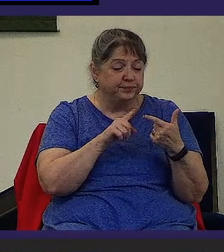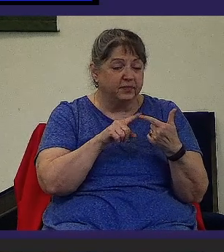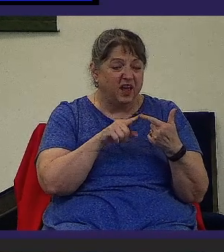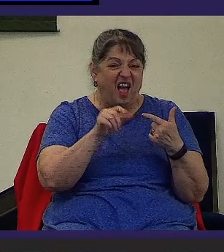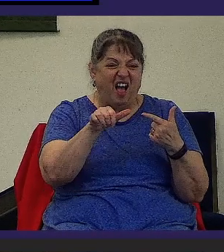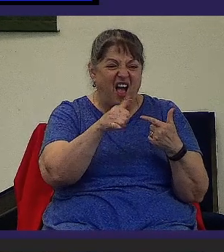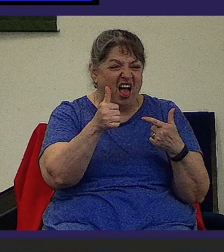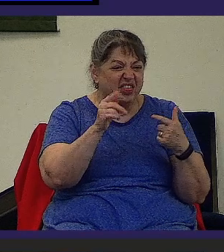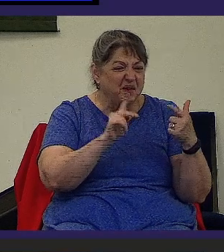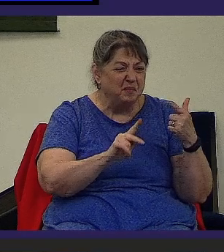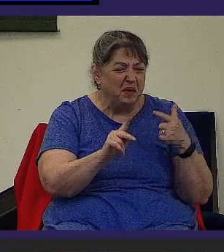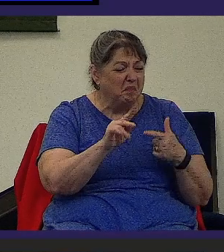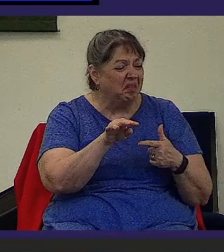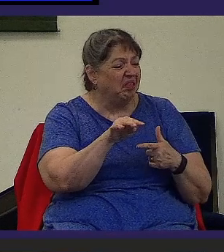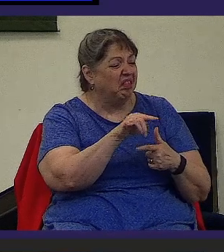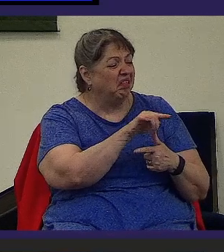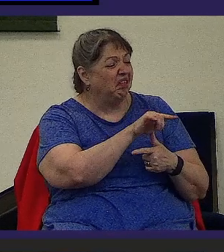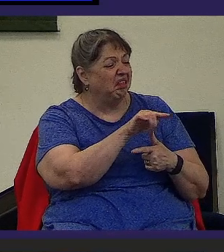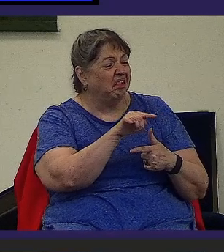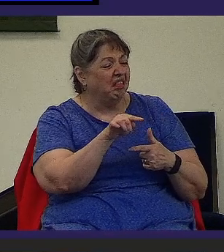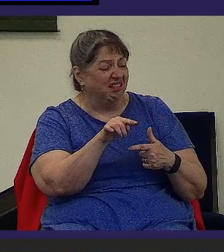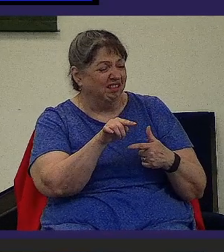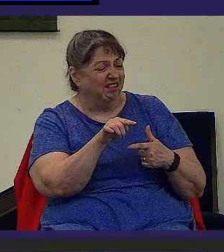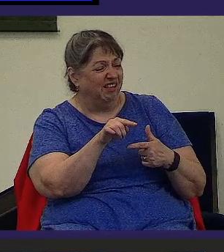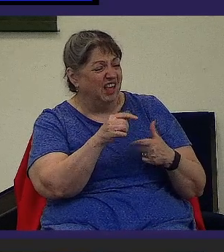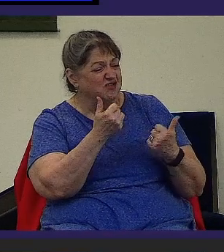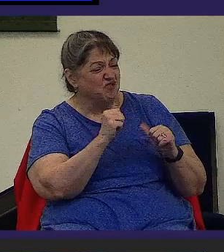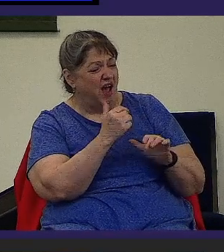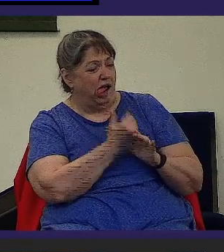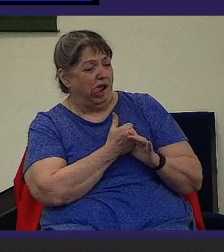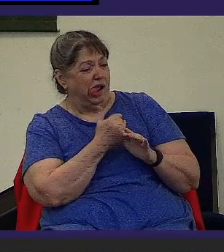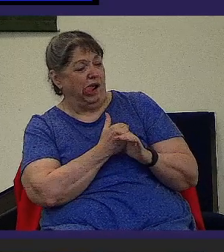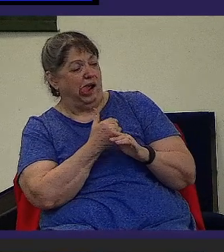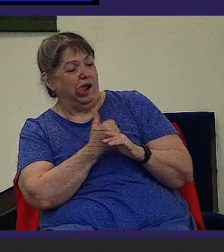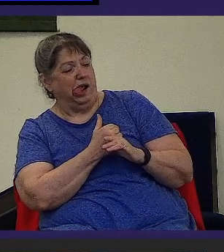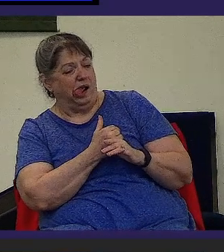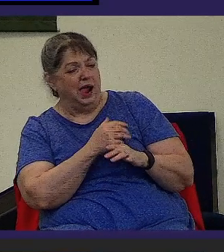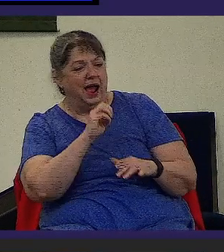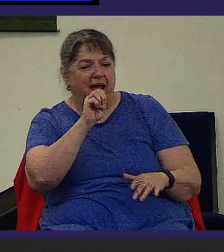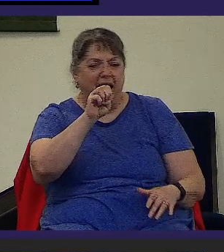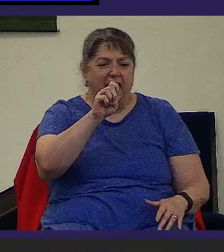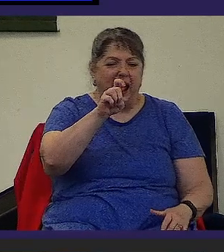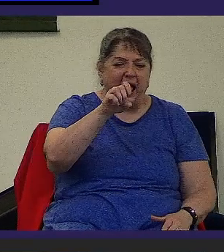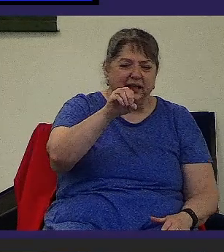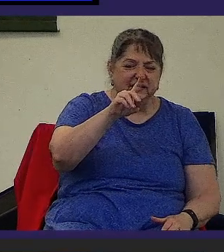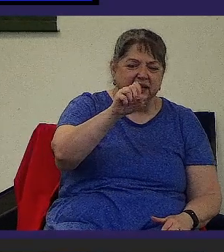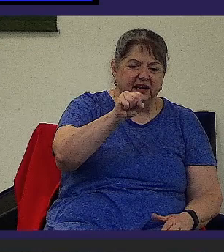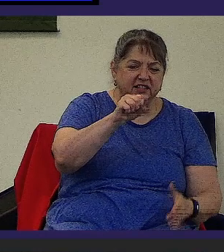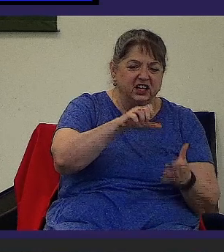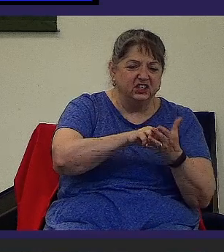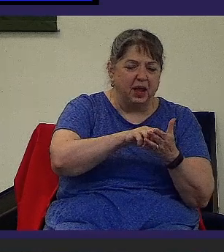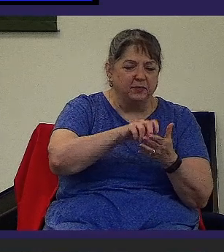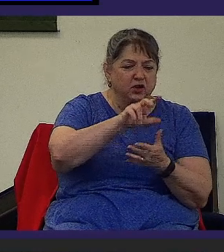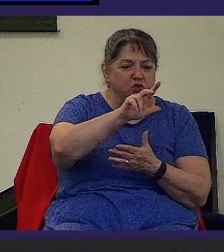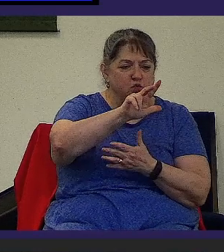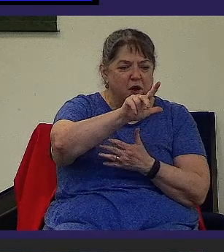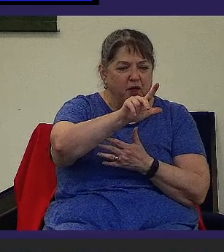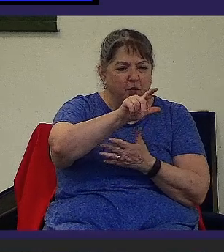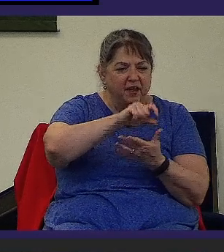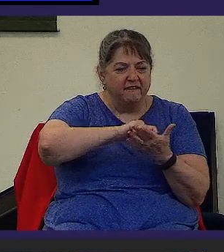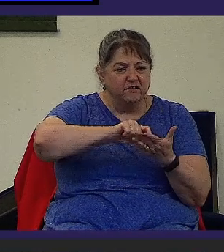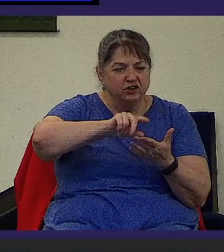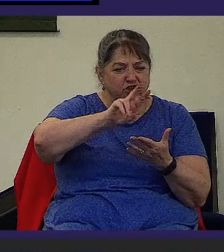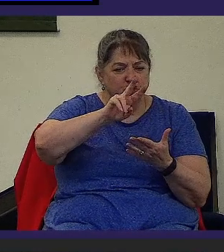think about people in exodus 23 in verse 2 it says uh do not follow the